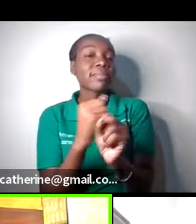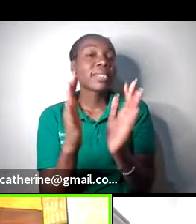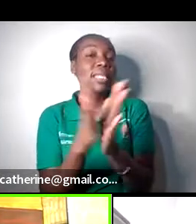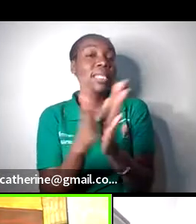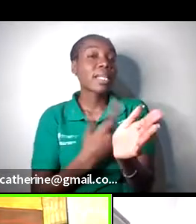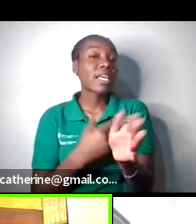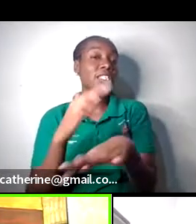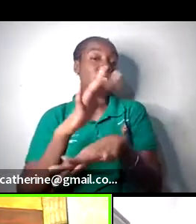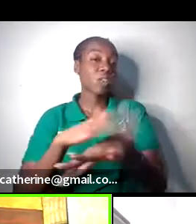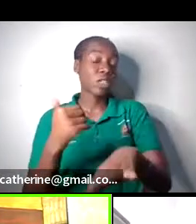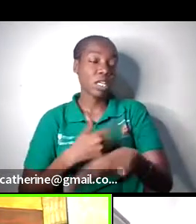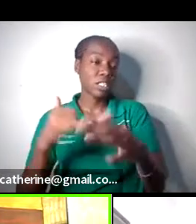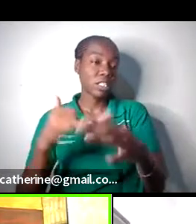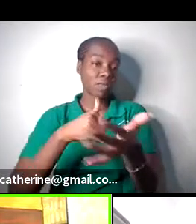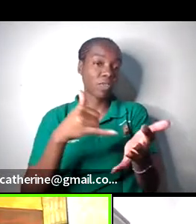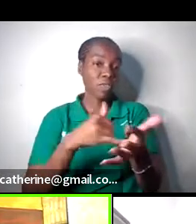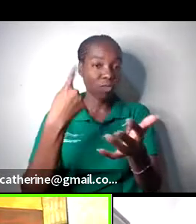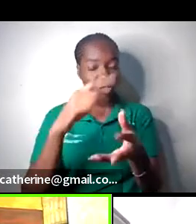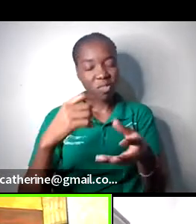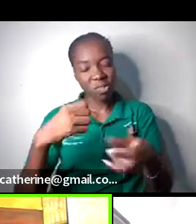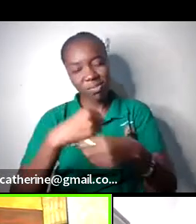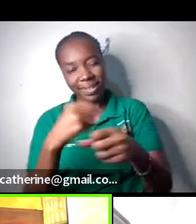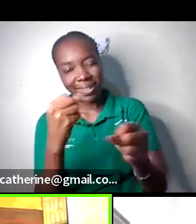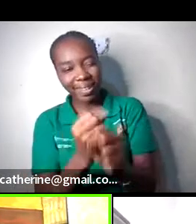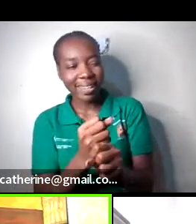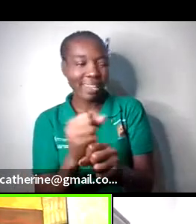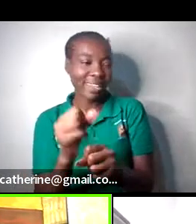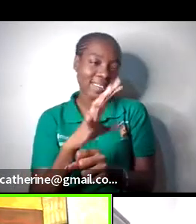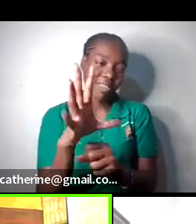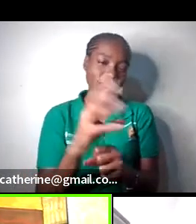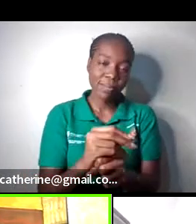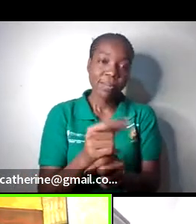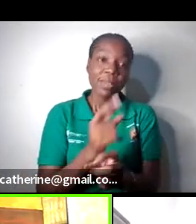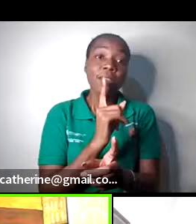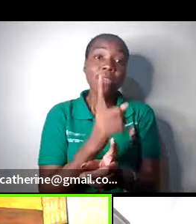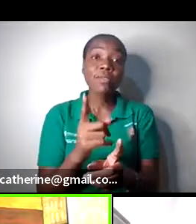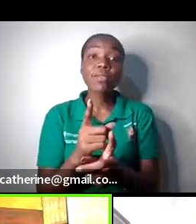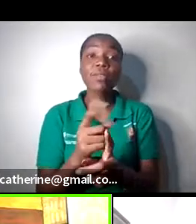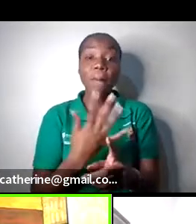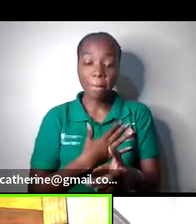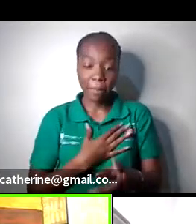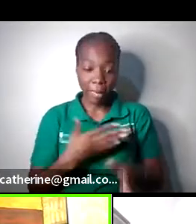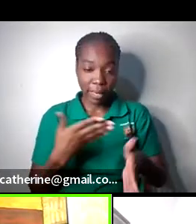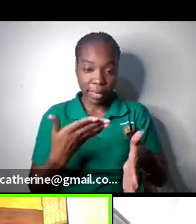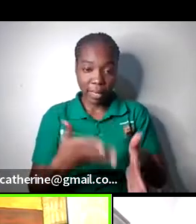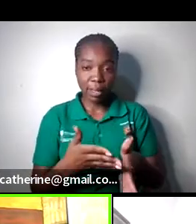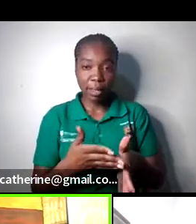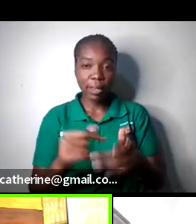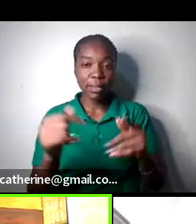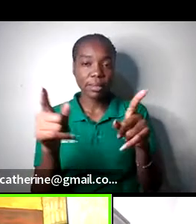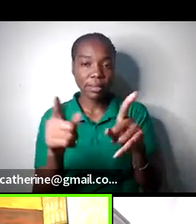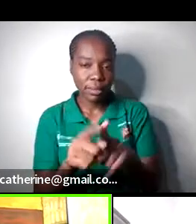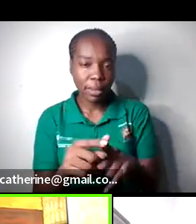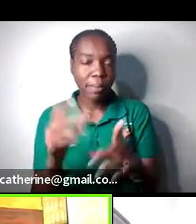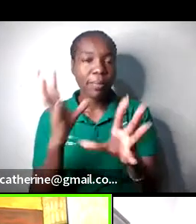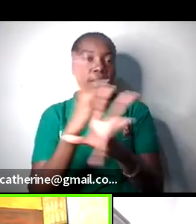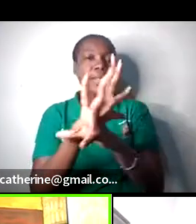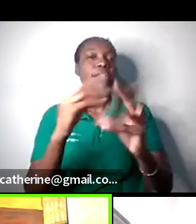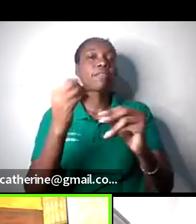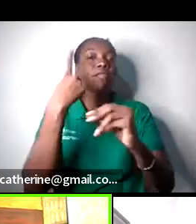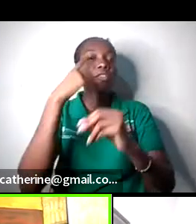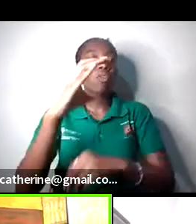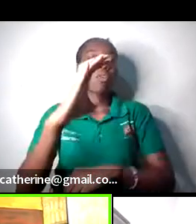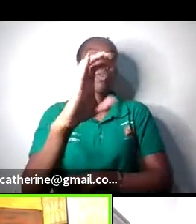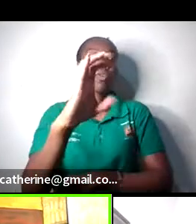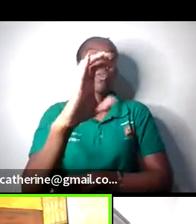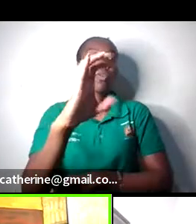the culture of the future in our own little way. But today I'm here in my capacity as the president of the COMESA Federation of Women in